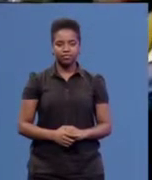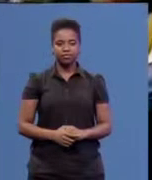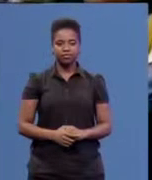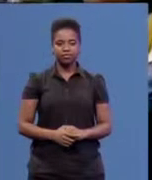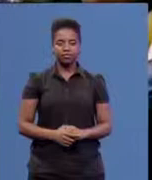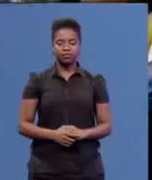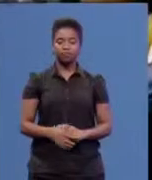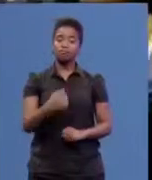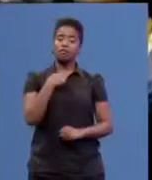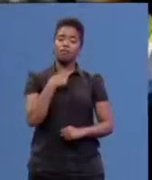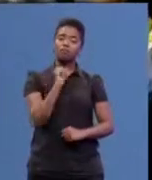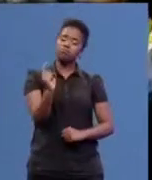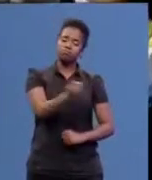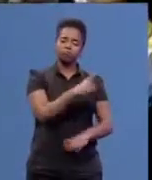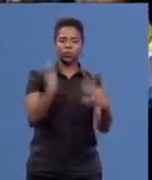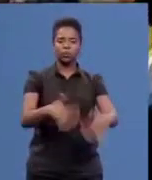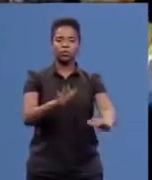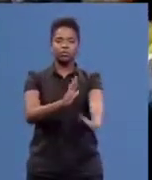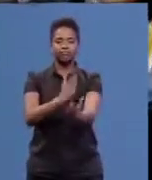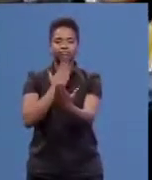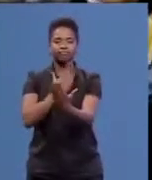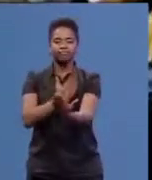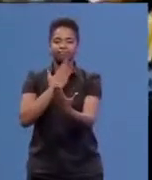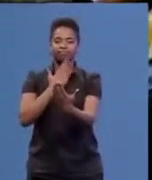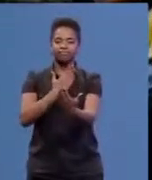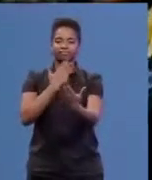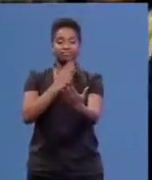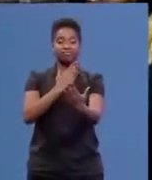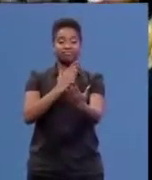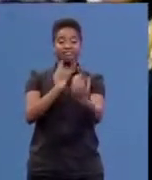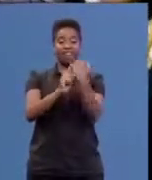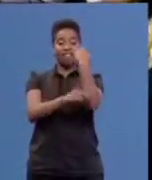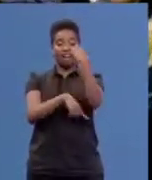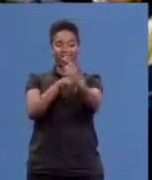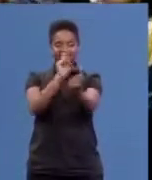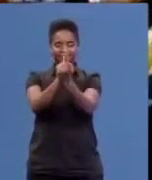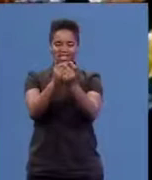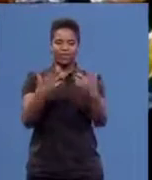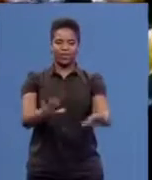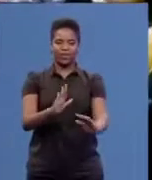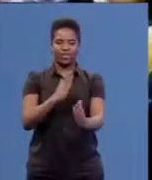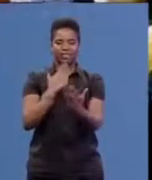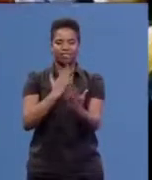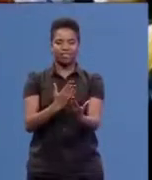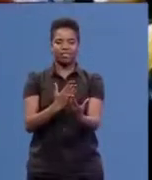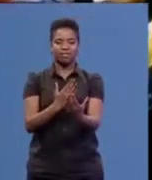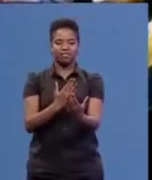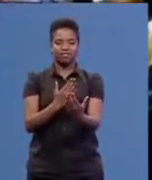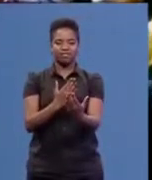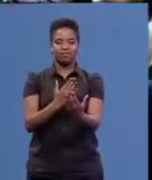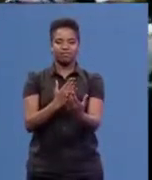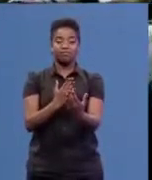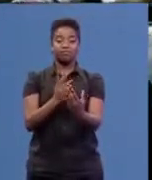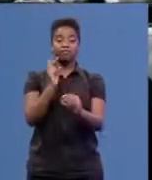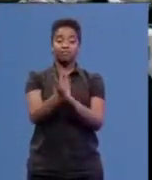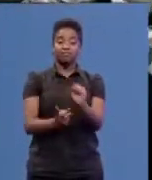I sang you the last time a song. You want to sing it